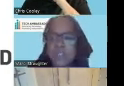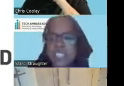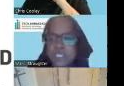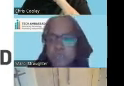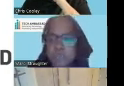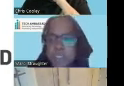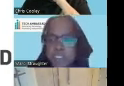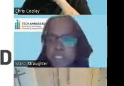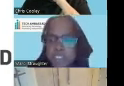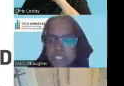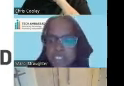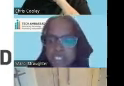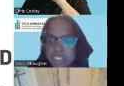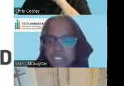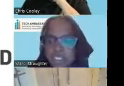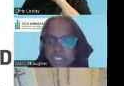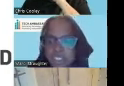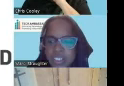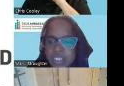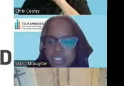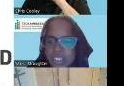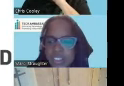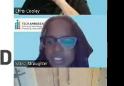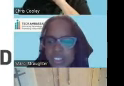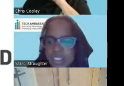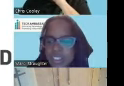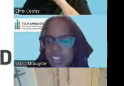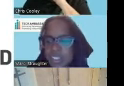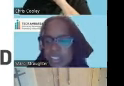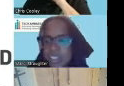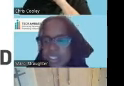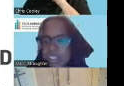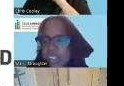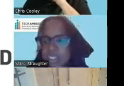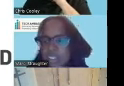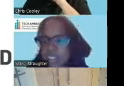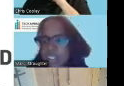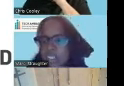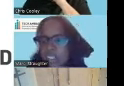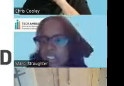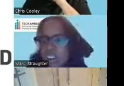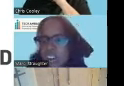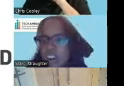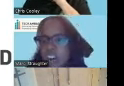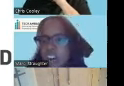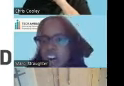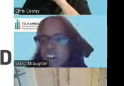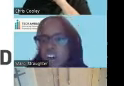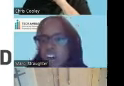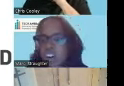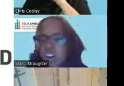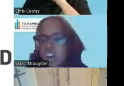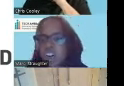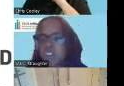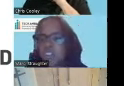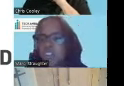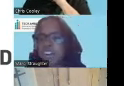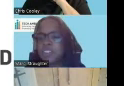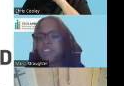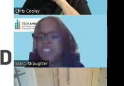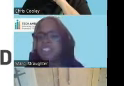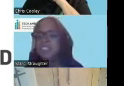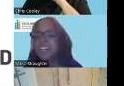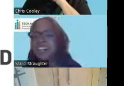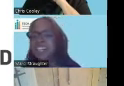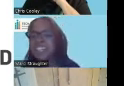your Facebook. Right. Now, but what we're talking about is giving your password away to another person. Oh, that